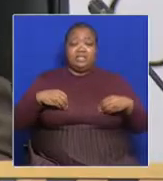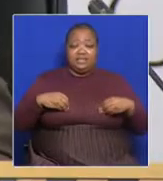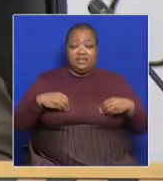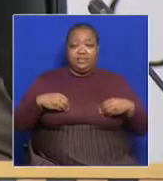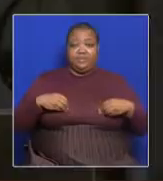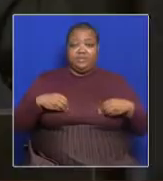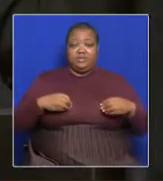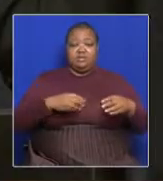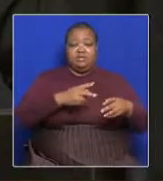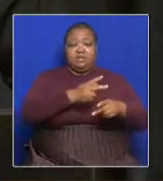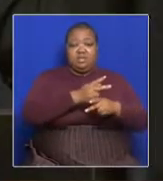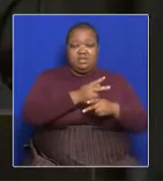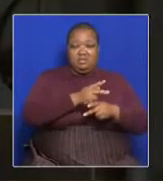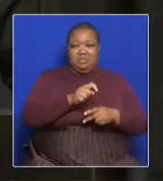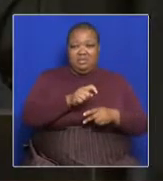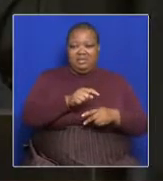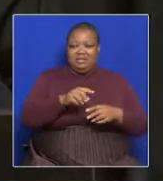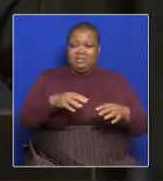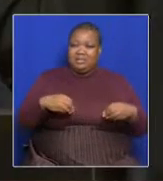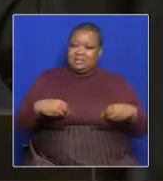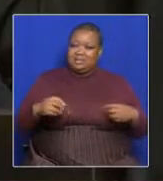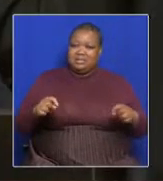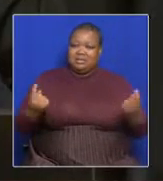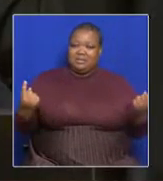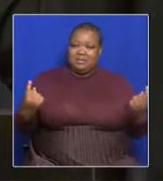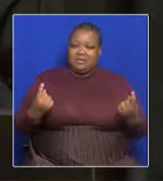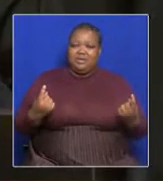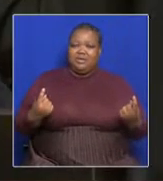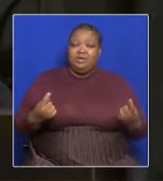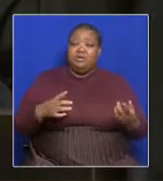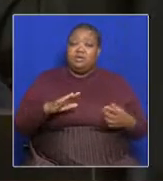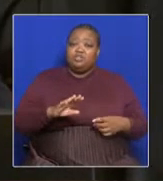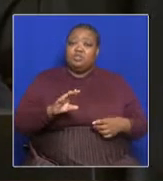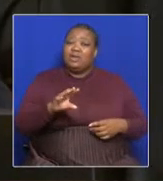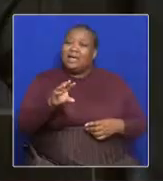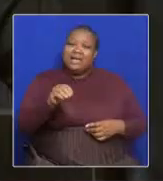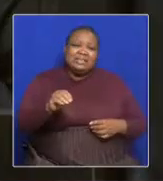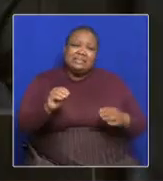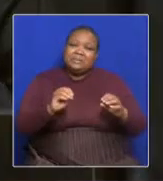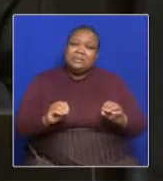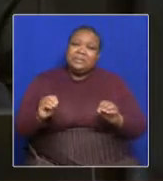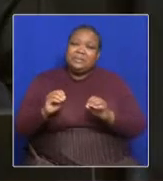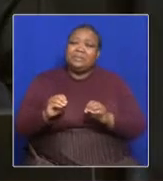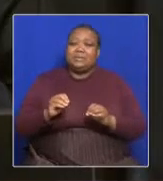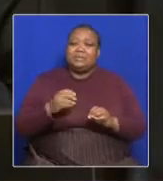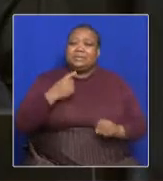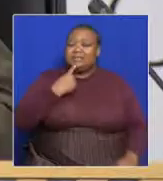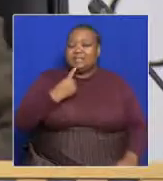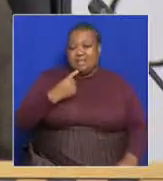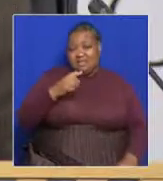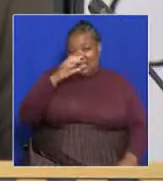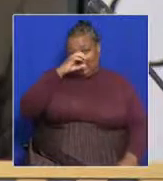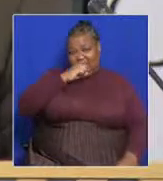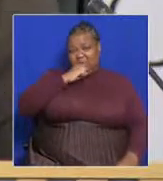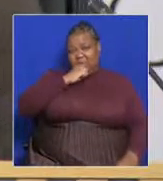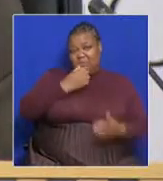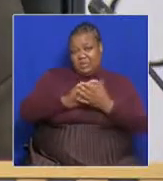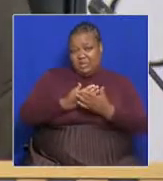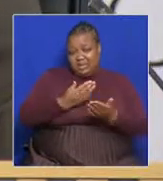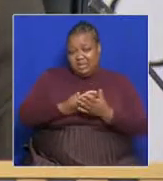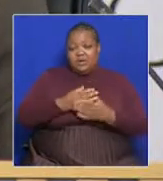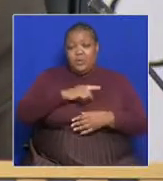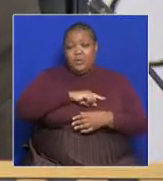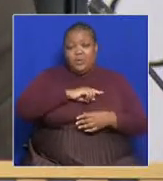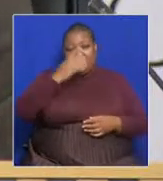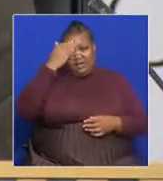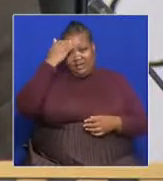no, you can't say they couldn't accept it if you didn't ask. You can say, I assumed that because I know they don't have space. This